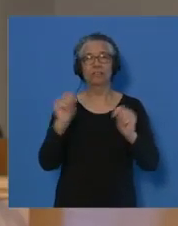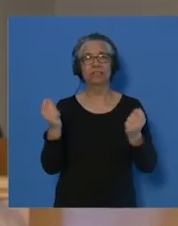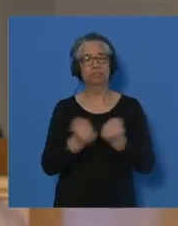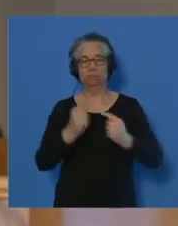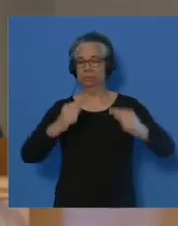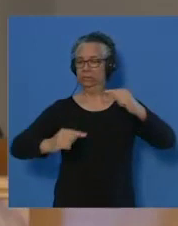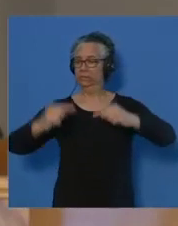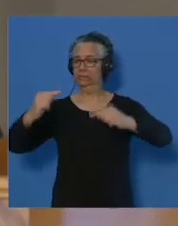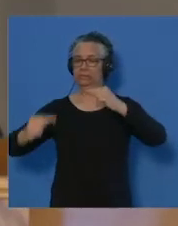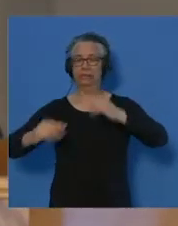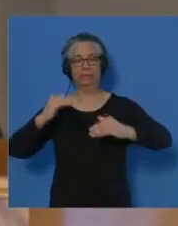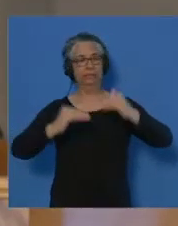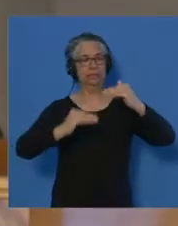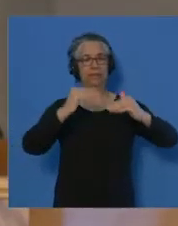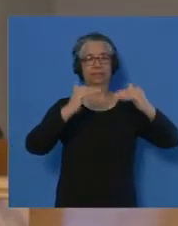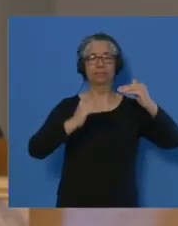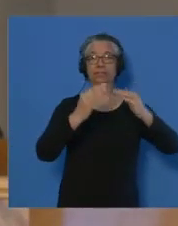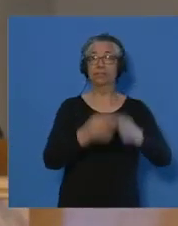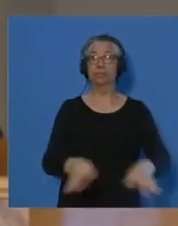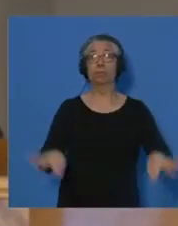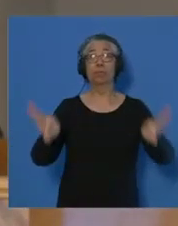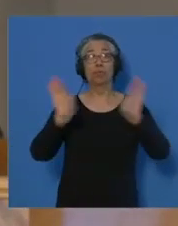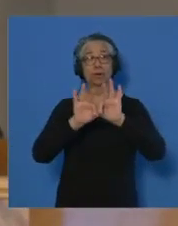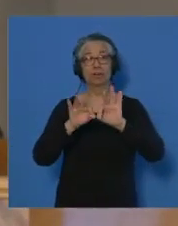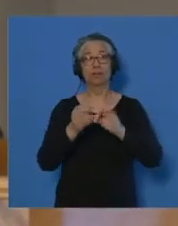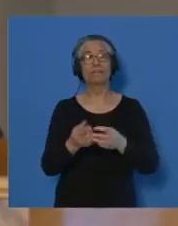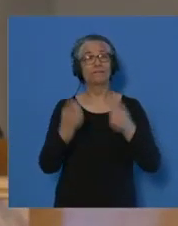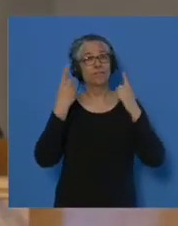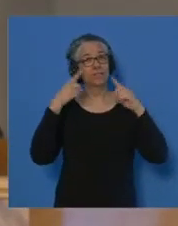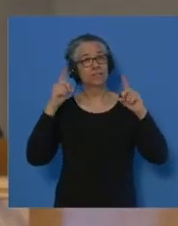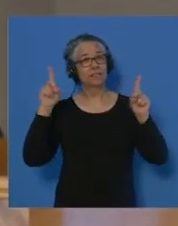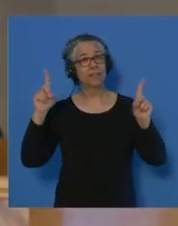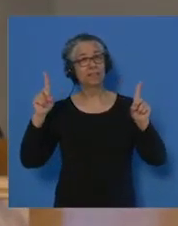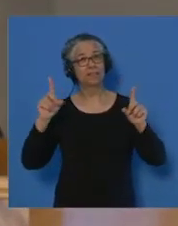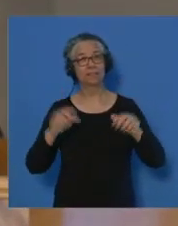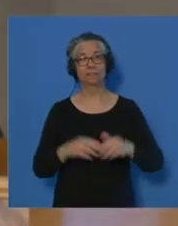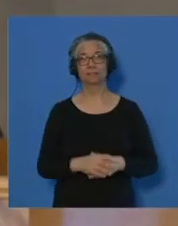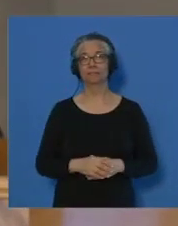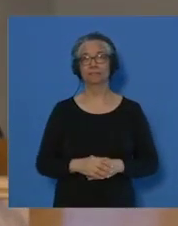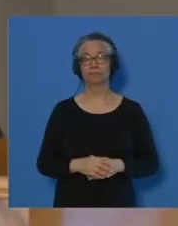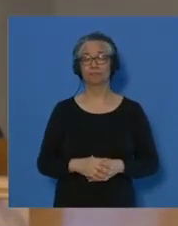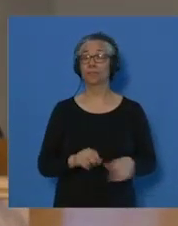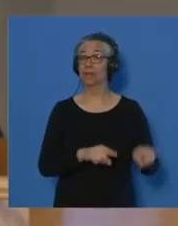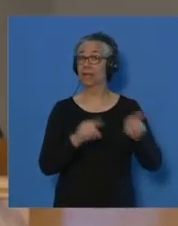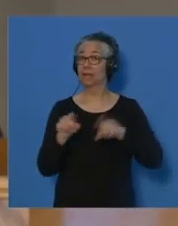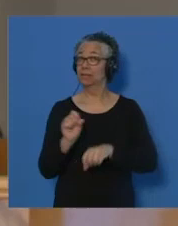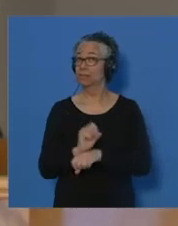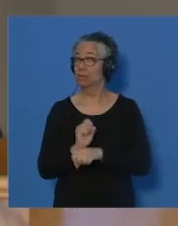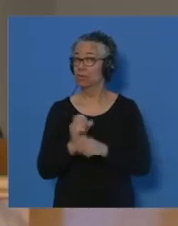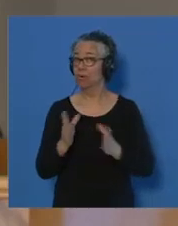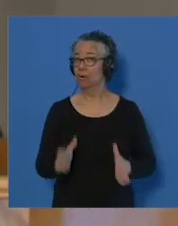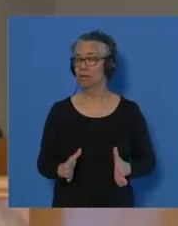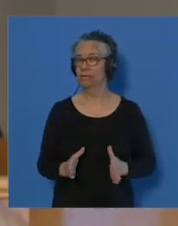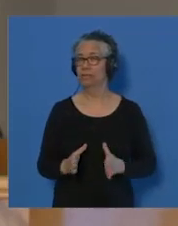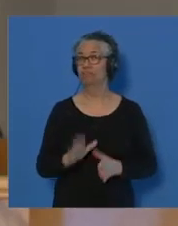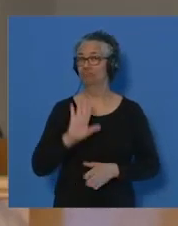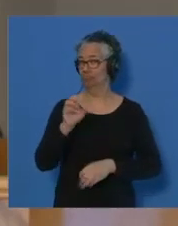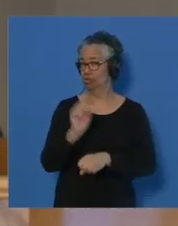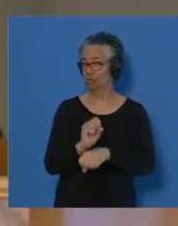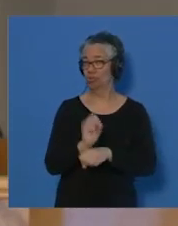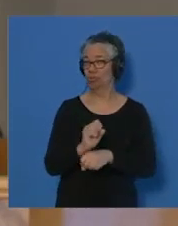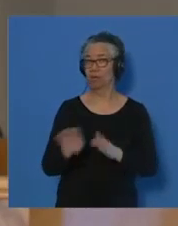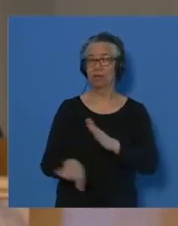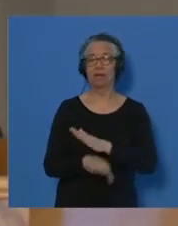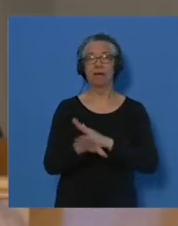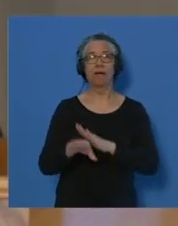levels, is essential to our success. As an employer, it is your duty under the Occupational Safety and